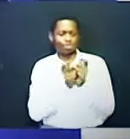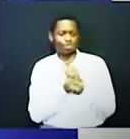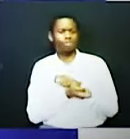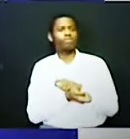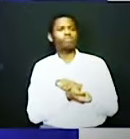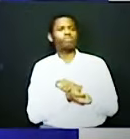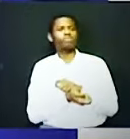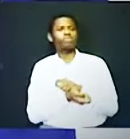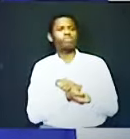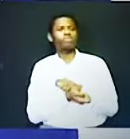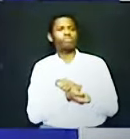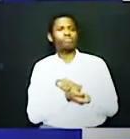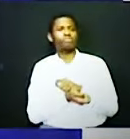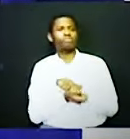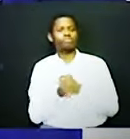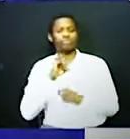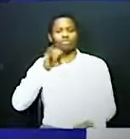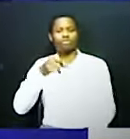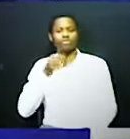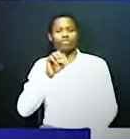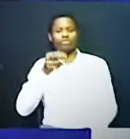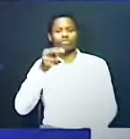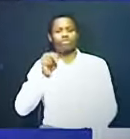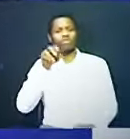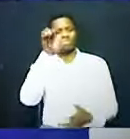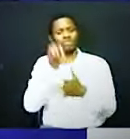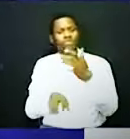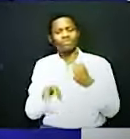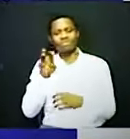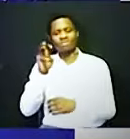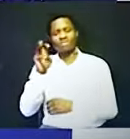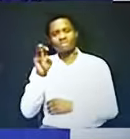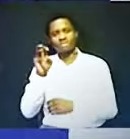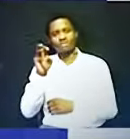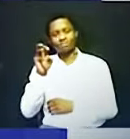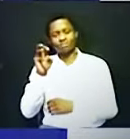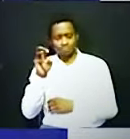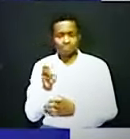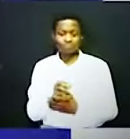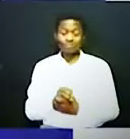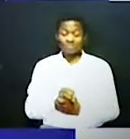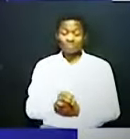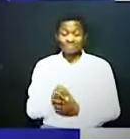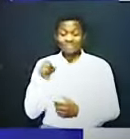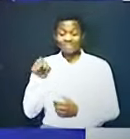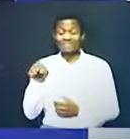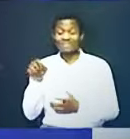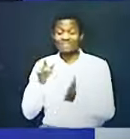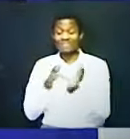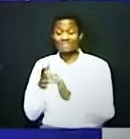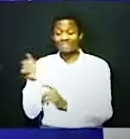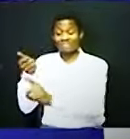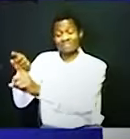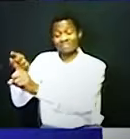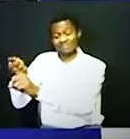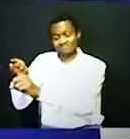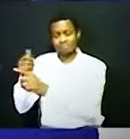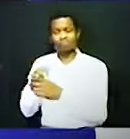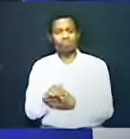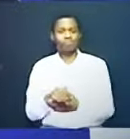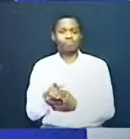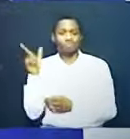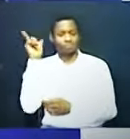repositioned. John chapter 16. This is Jesus. From